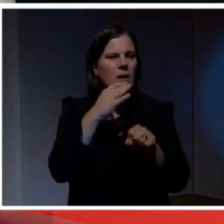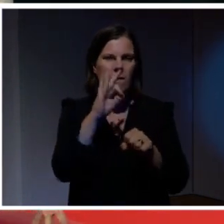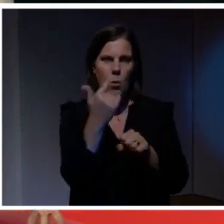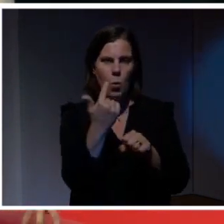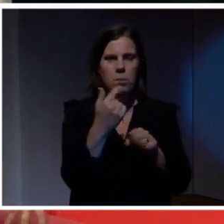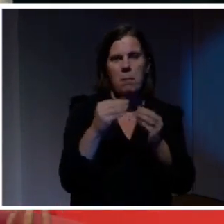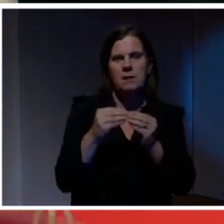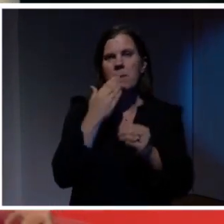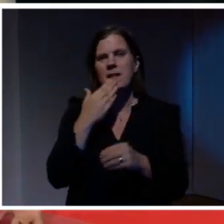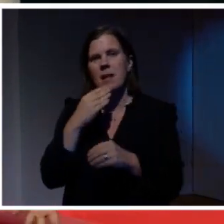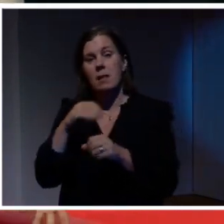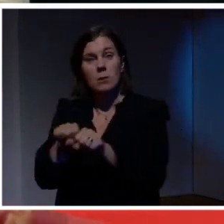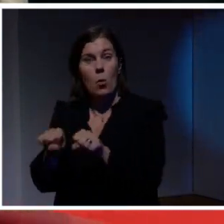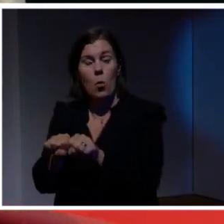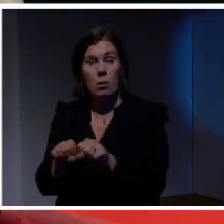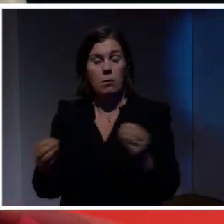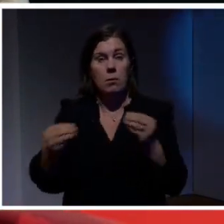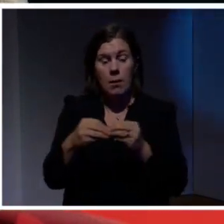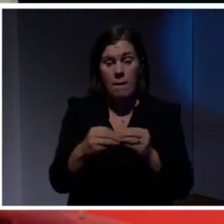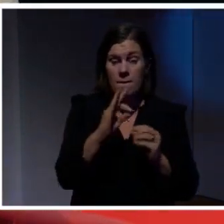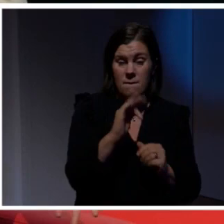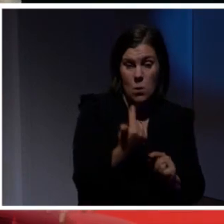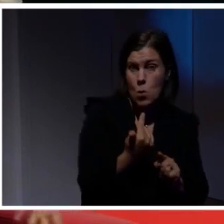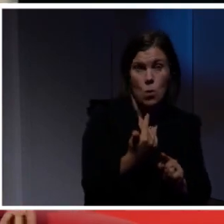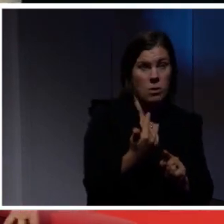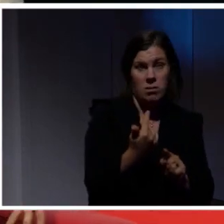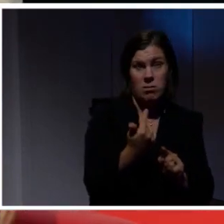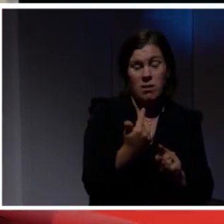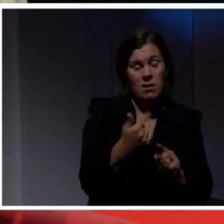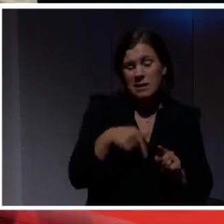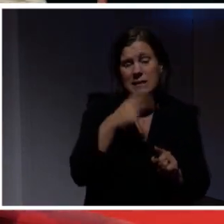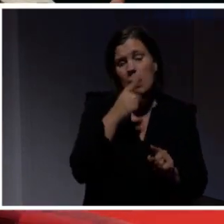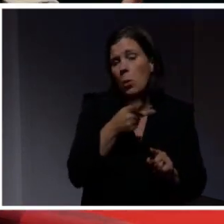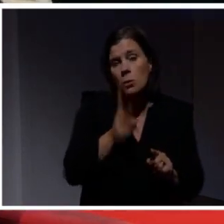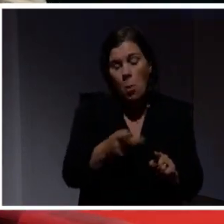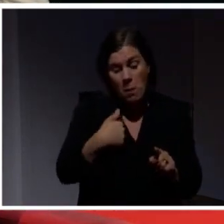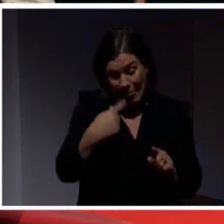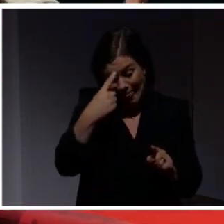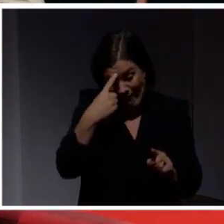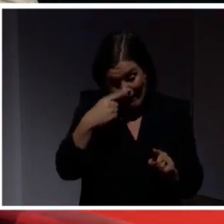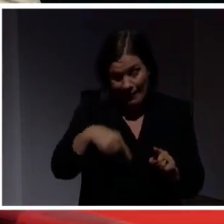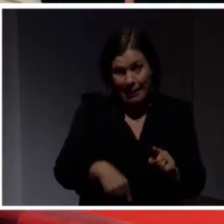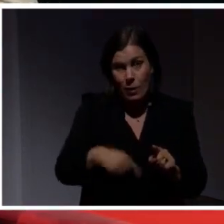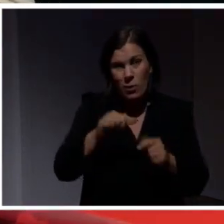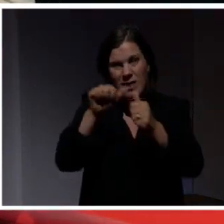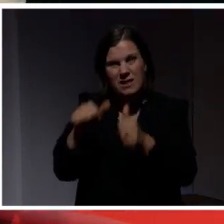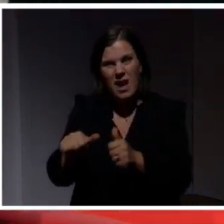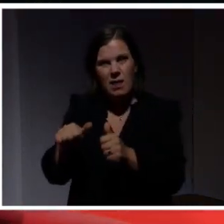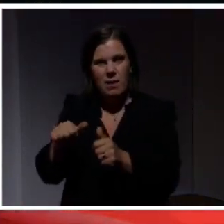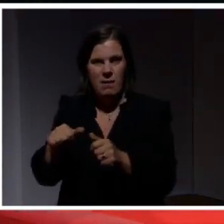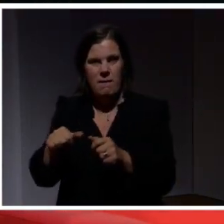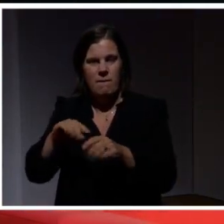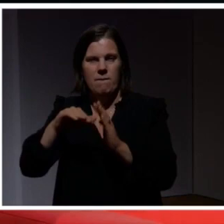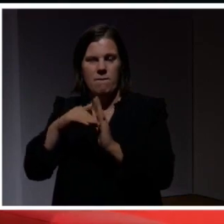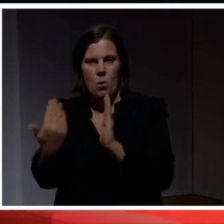about Swedish people's feet. And feet don't look the way we thought they did, at least not from the shoe designer perspective.